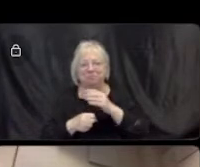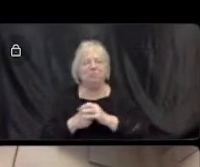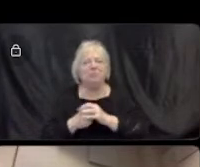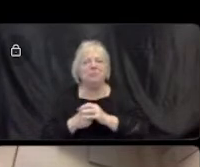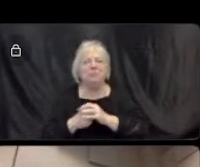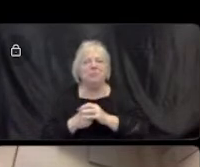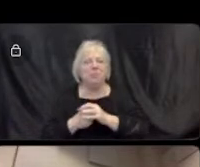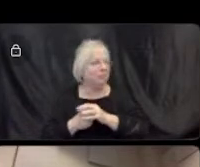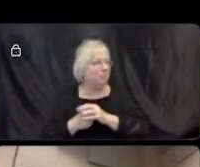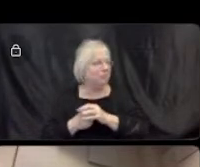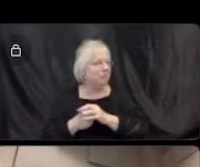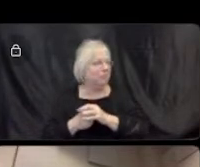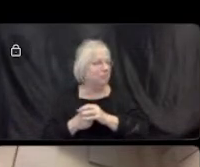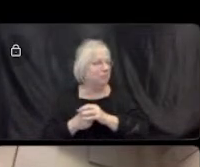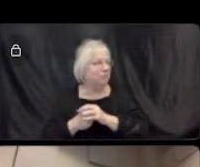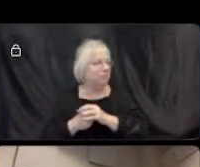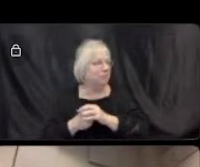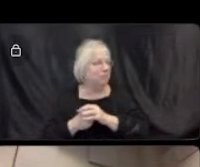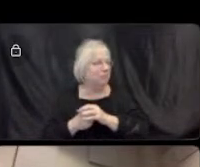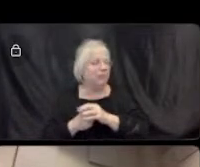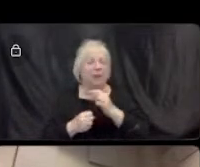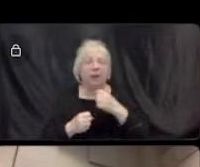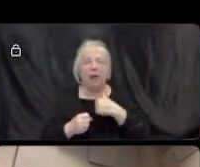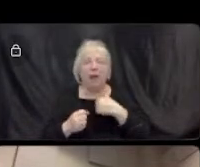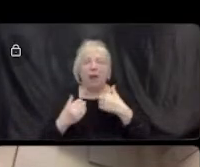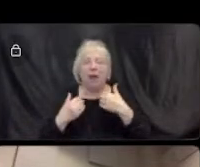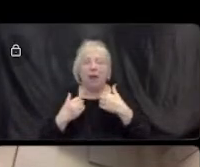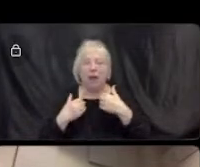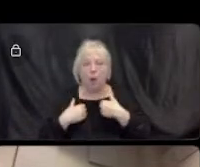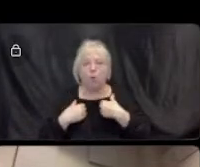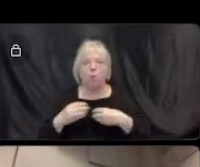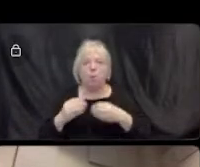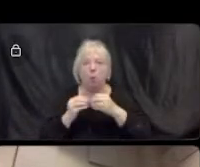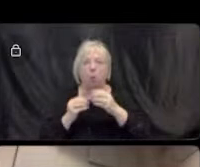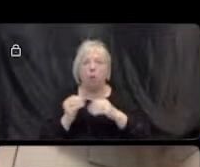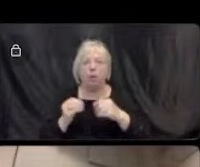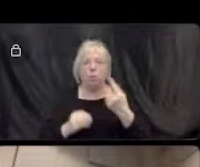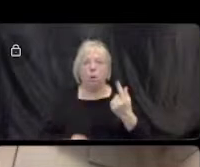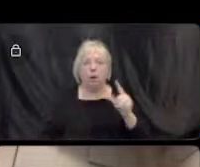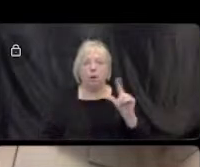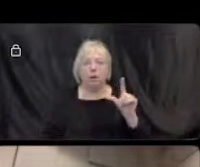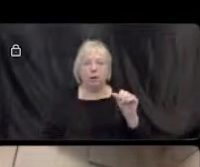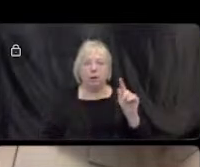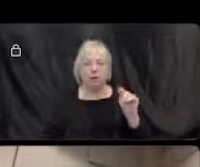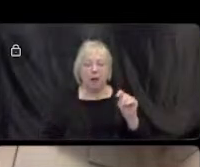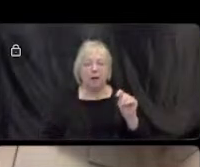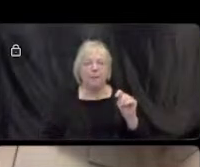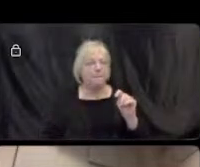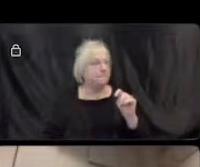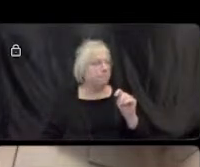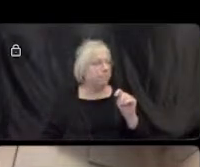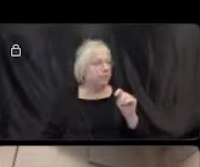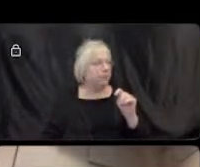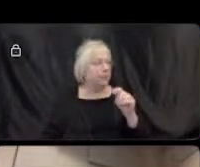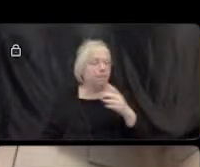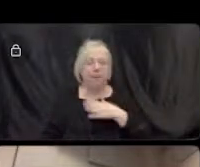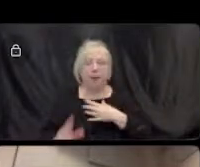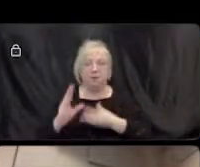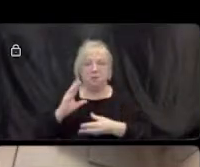and I own more than one lot here. Matter of fact, mine amounts to 10